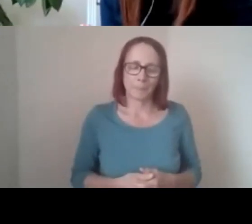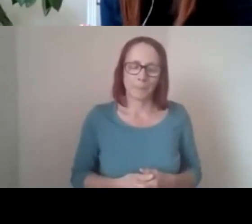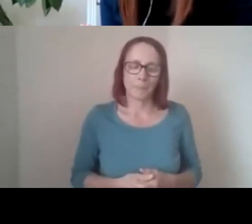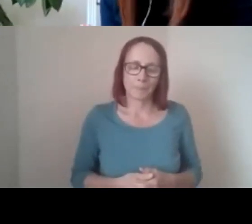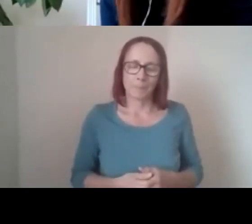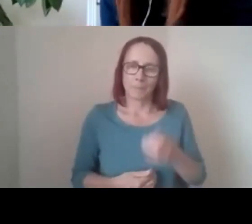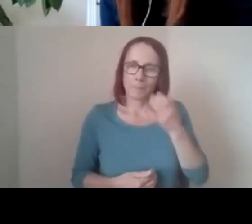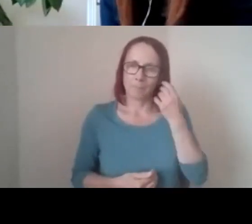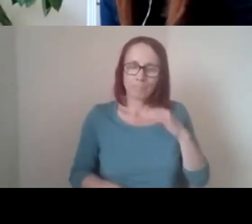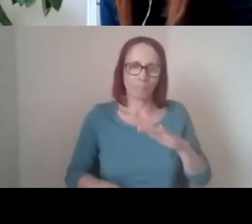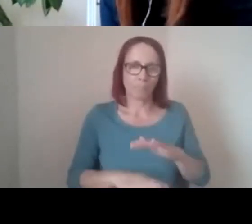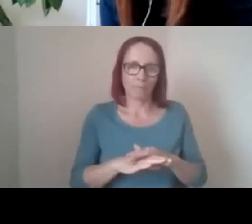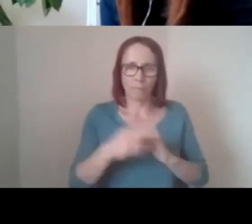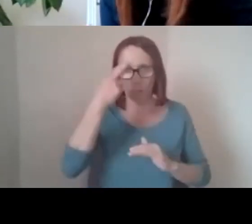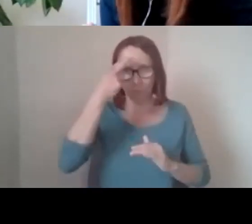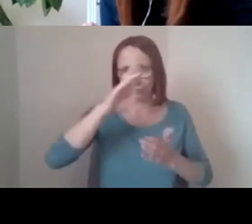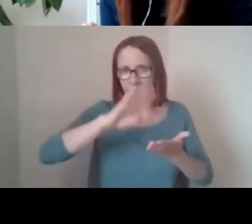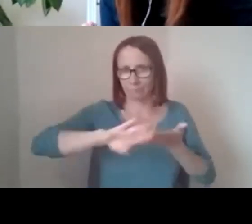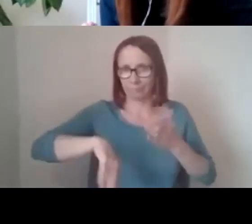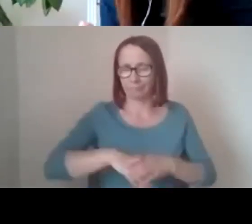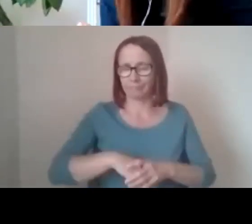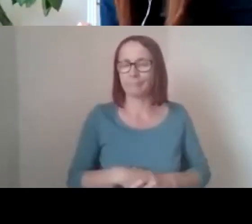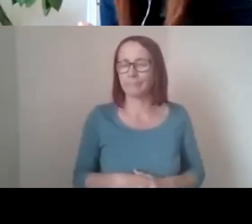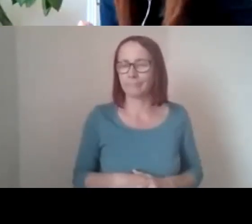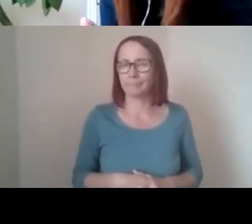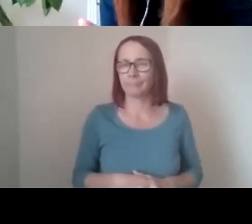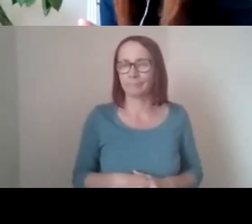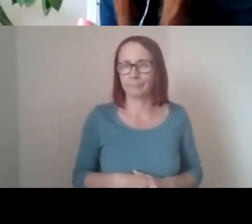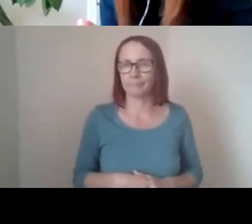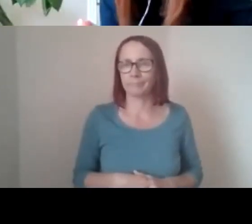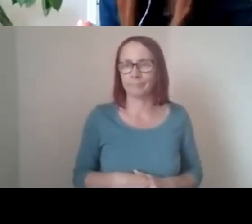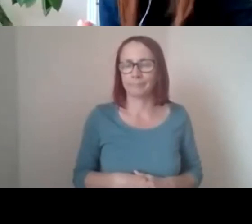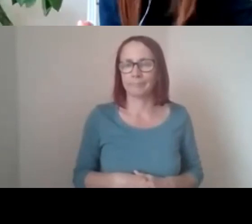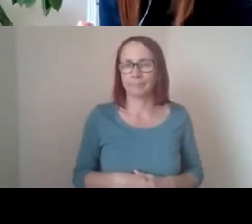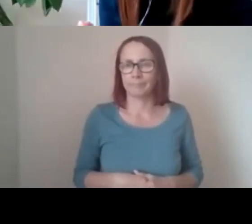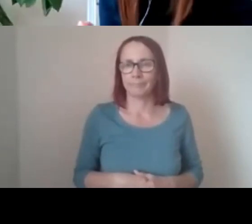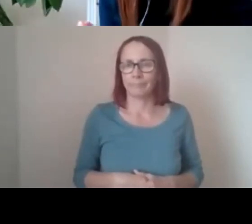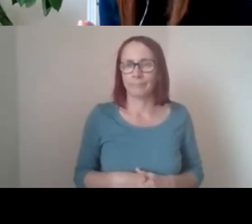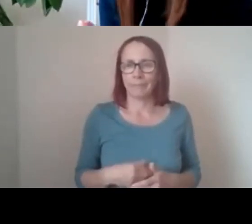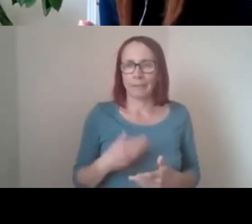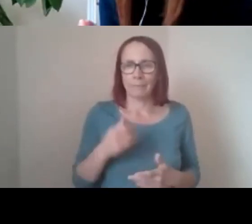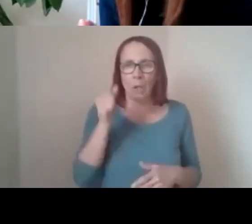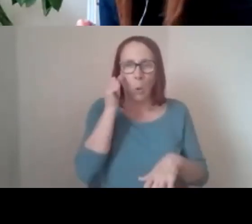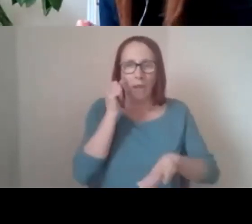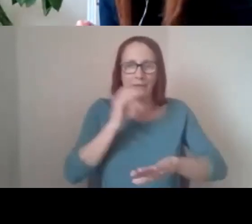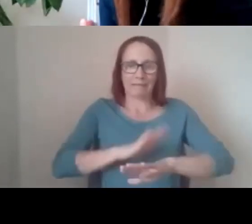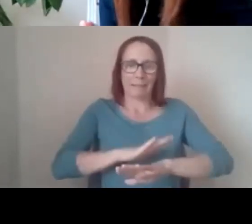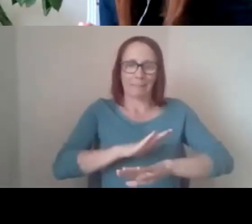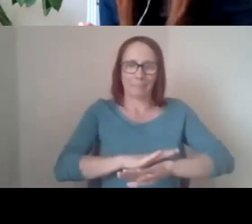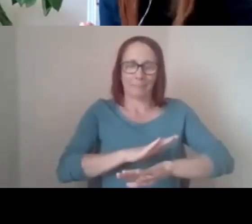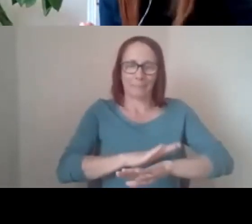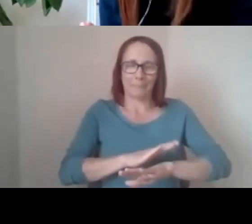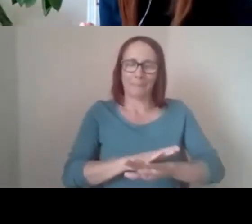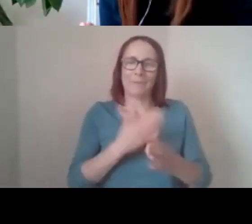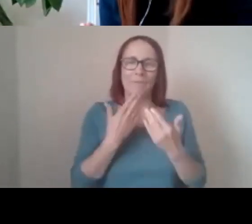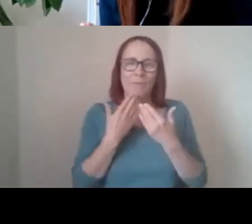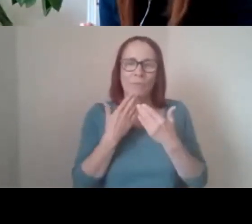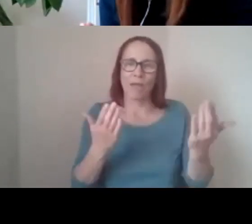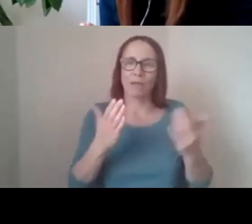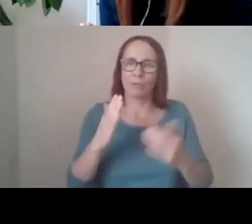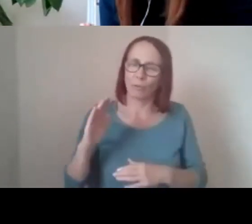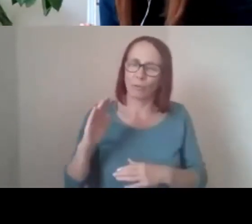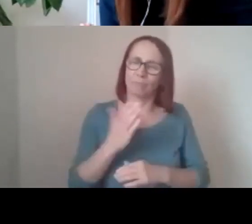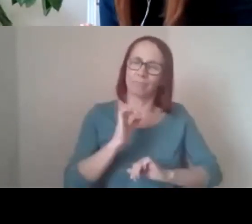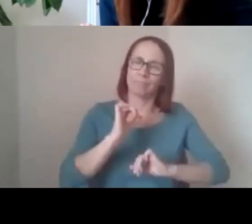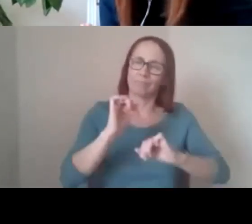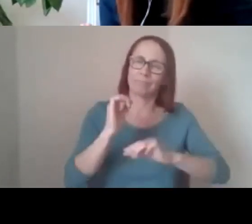a totally anonymous process. Okay, thanks everybody. I'm really conscious of time. Thank you all for your